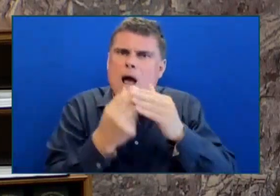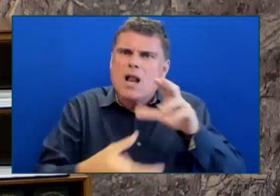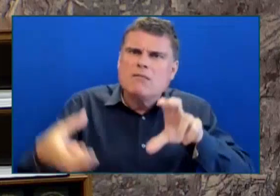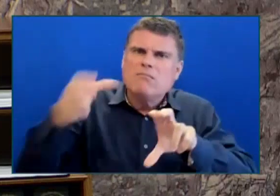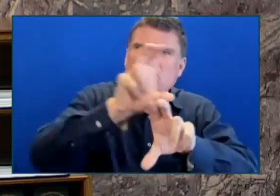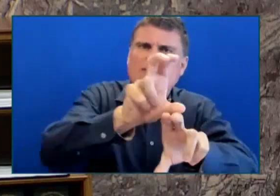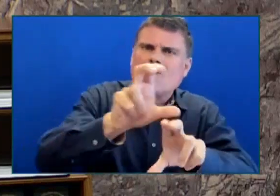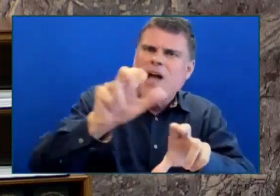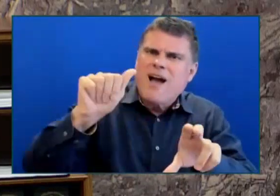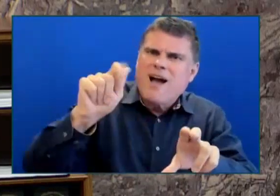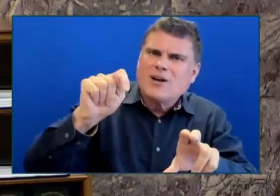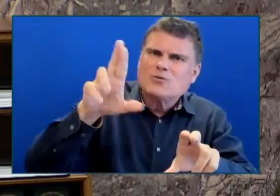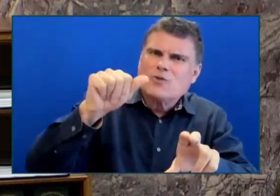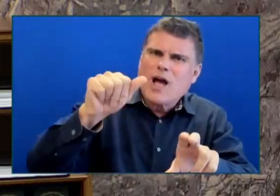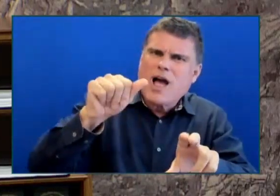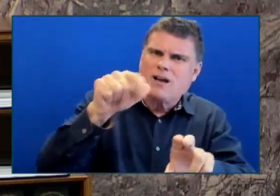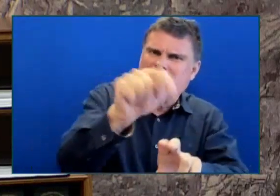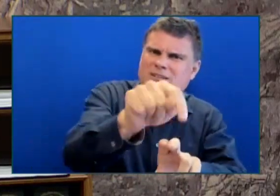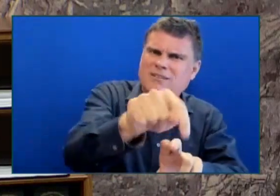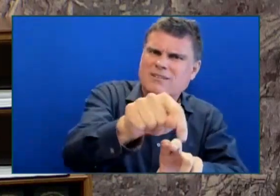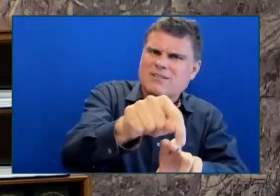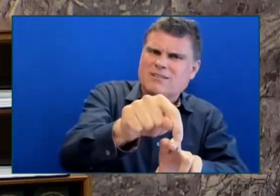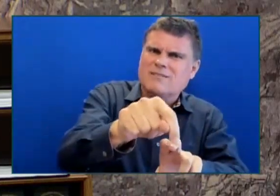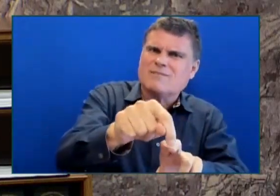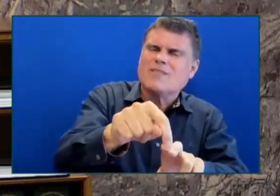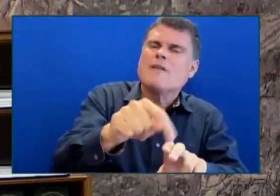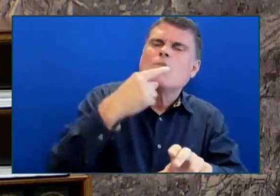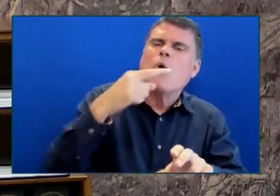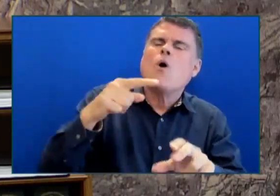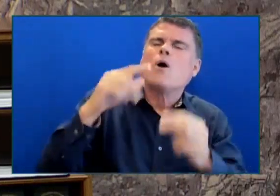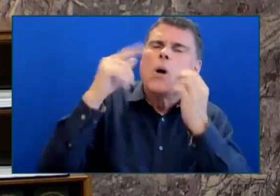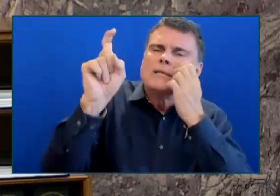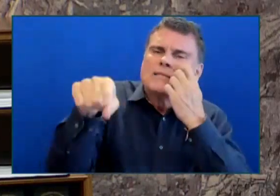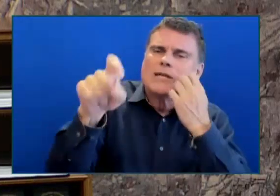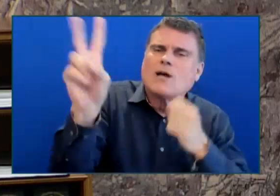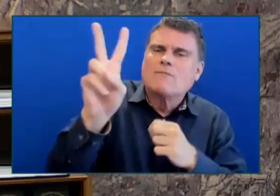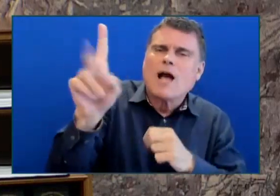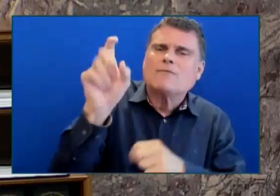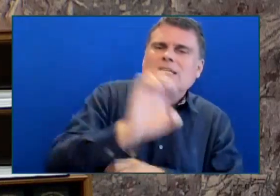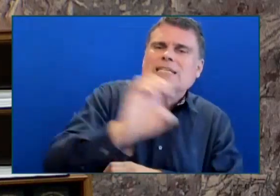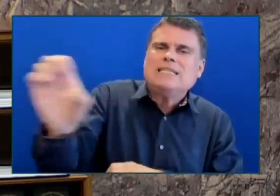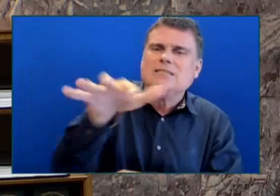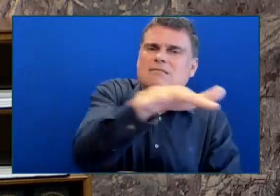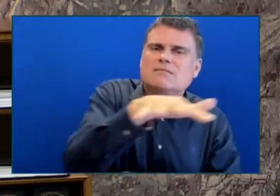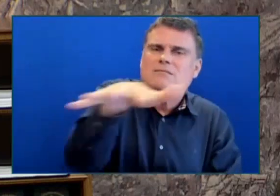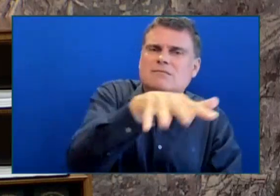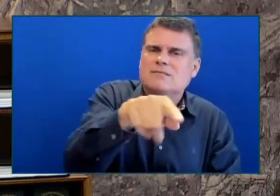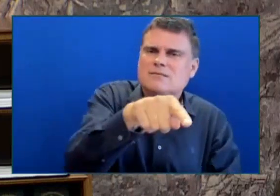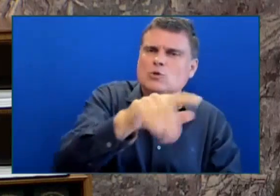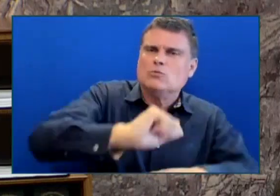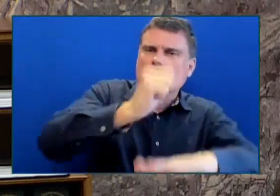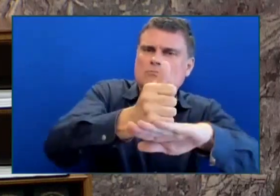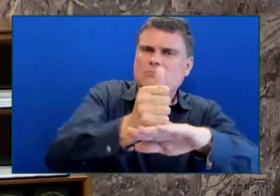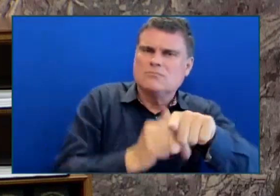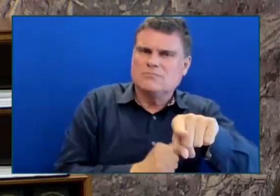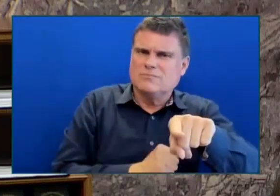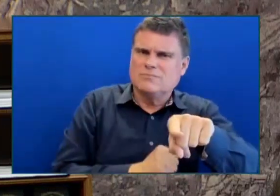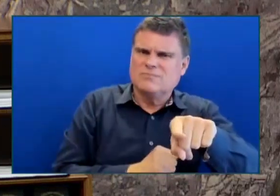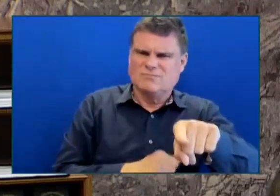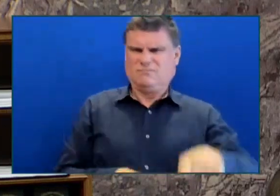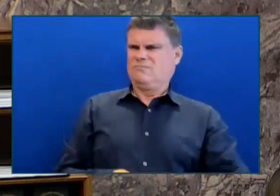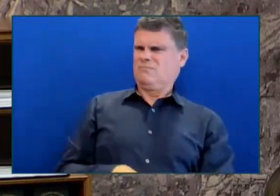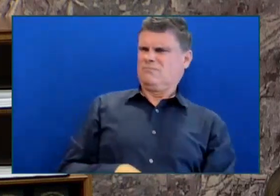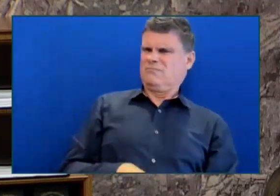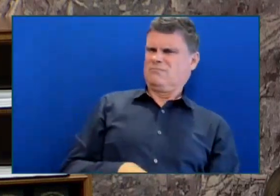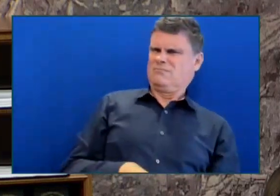himself. This just doesn't add up. The minister had the report in his hands, not just the BDO report, but the Ernst & Young report,